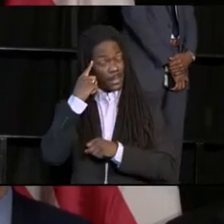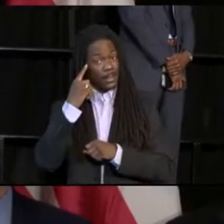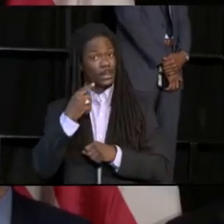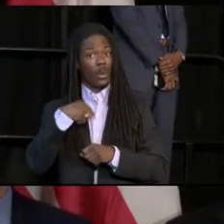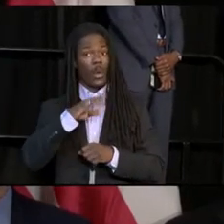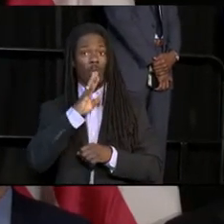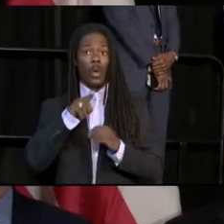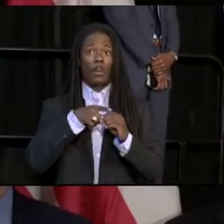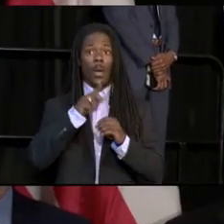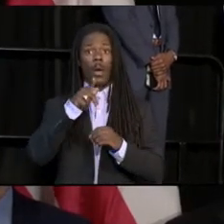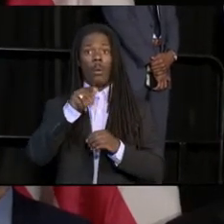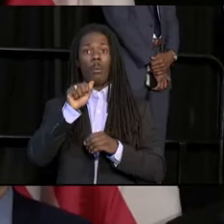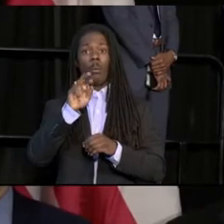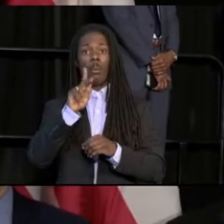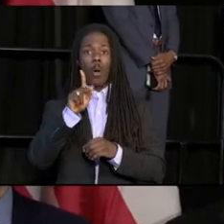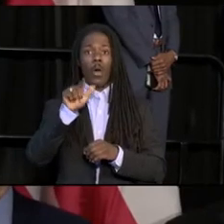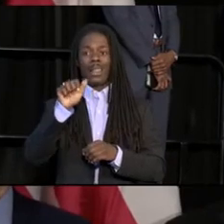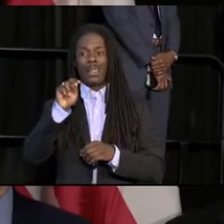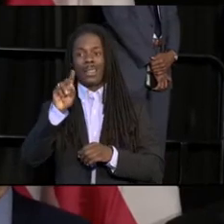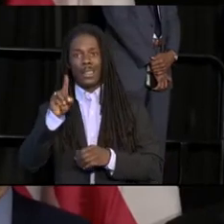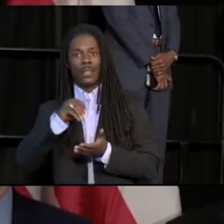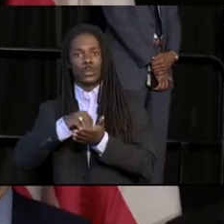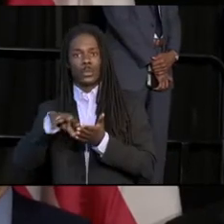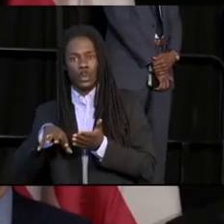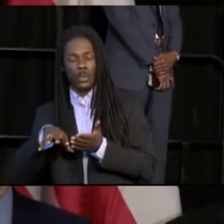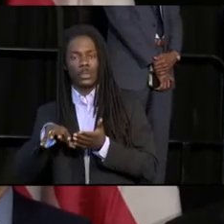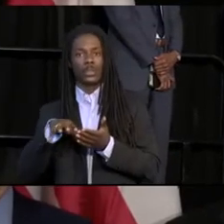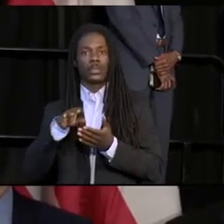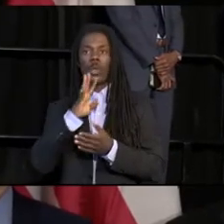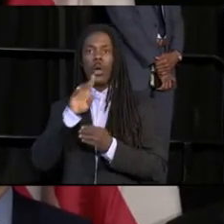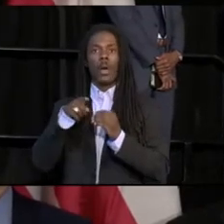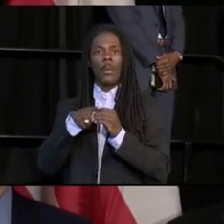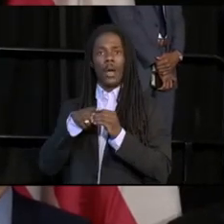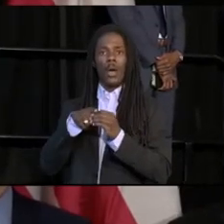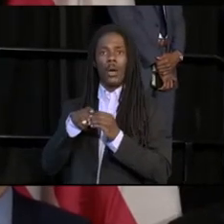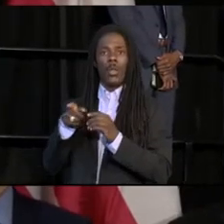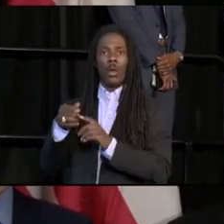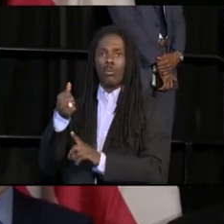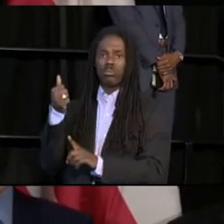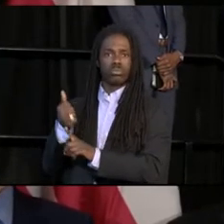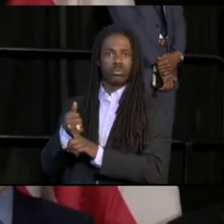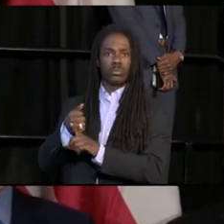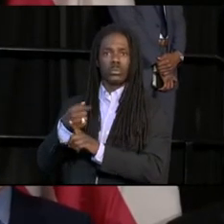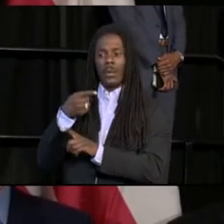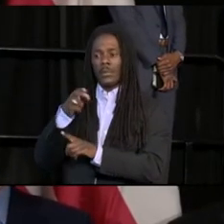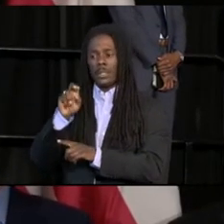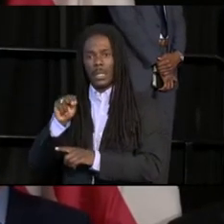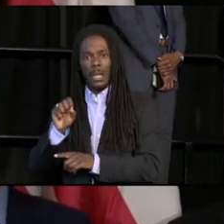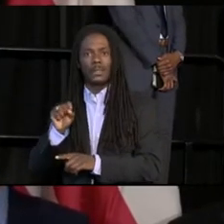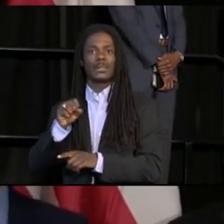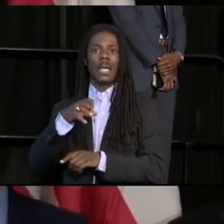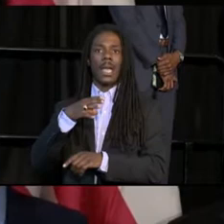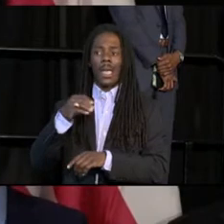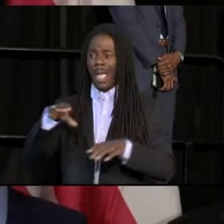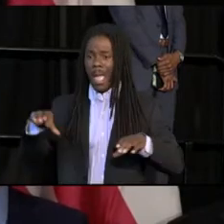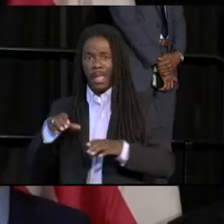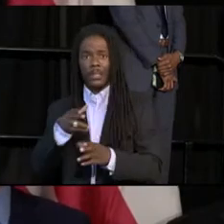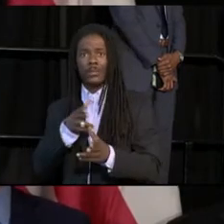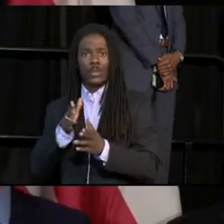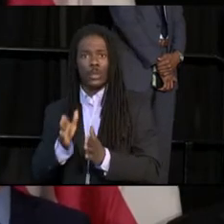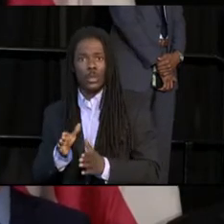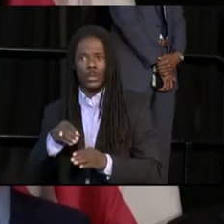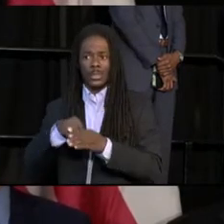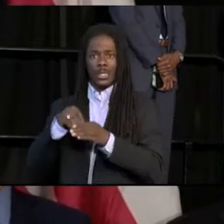the Parkland students certainly are talking about the impact of guns and active shooters in